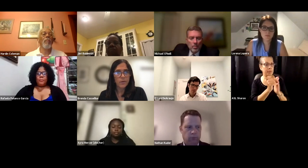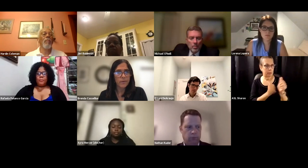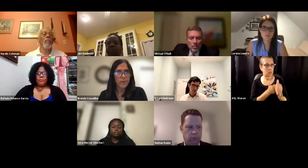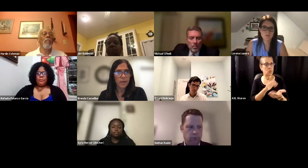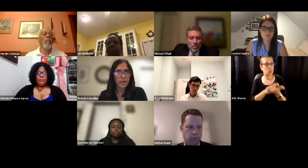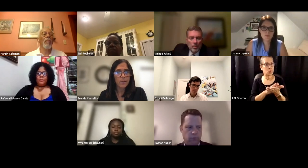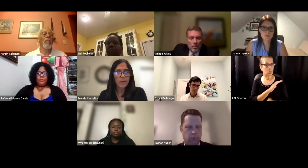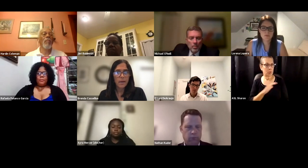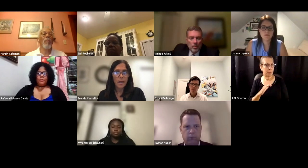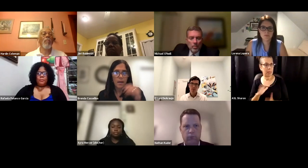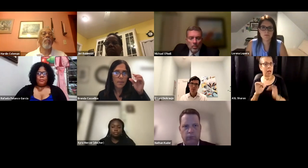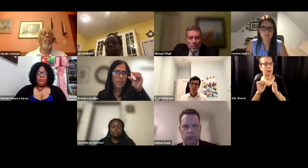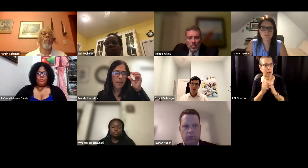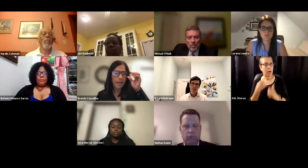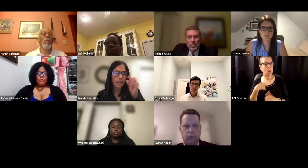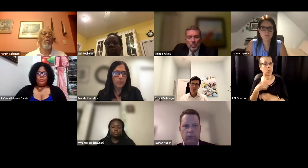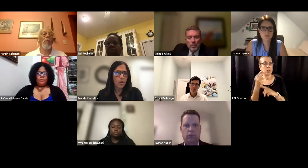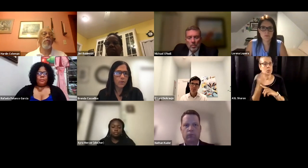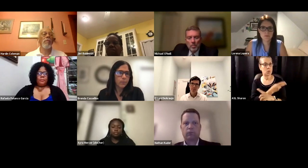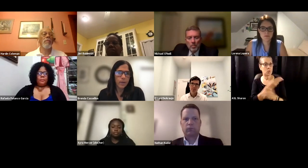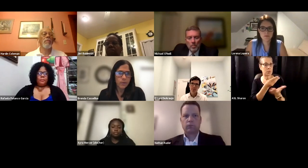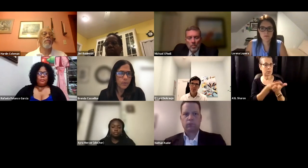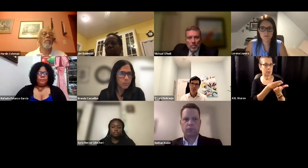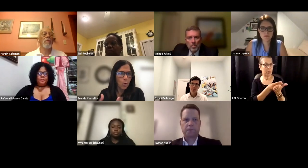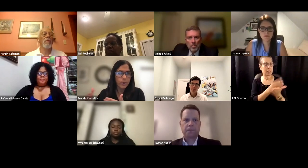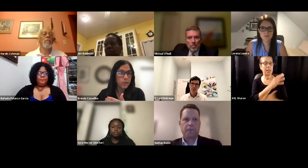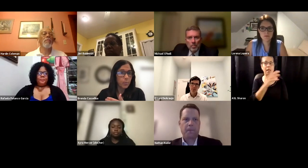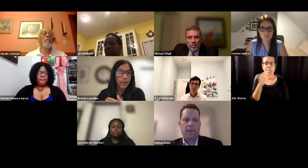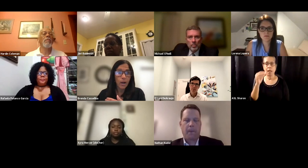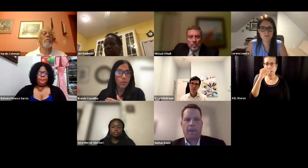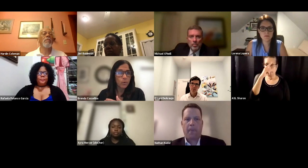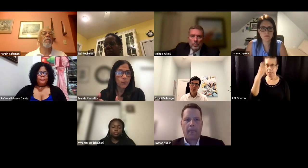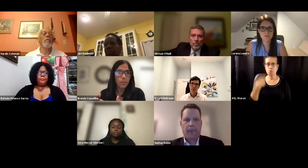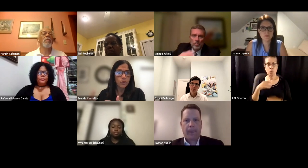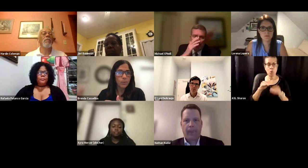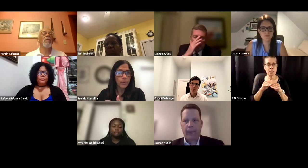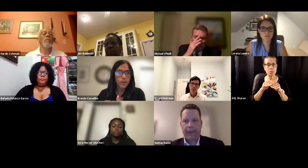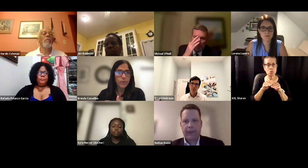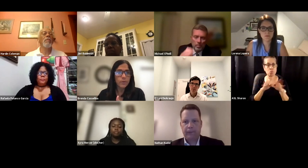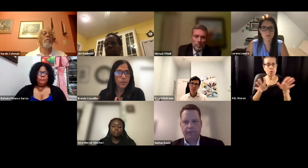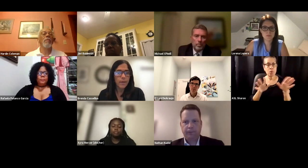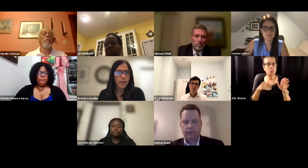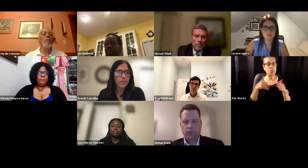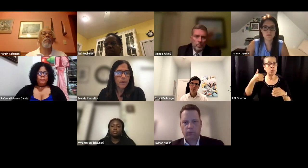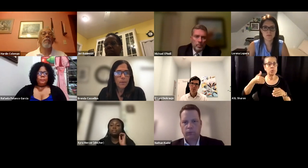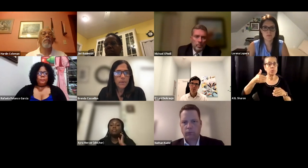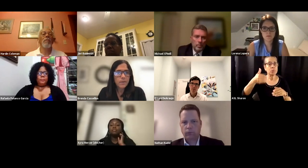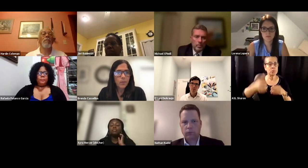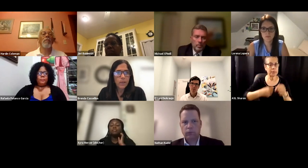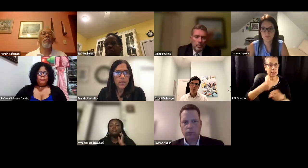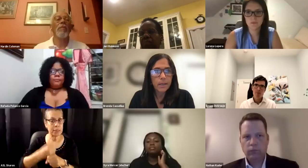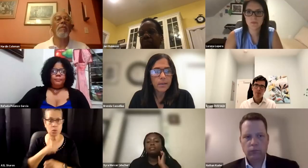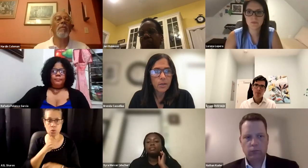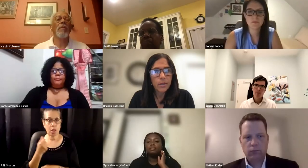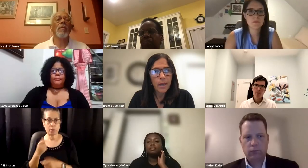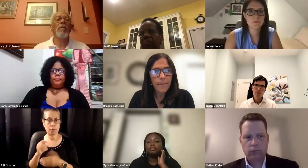on the use of the funding and also because we're hoping to spread it out over multiple years so that means that